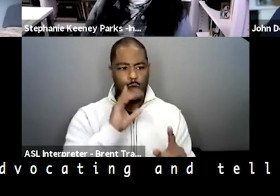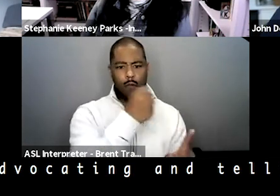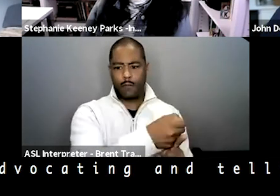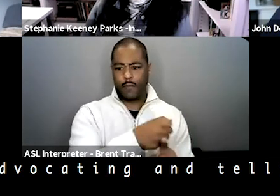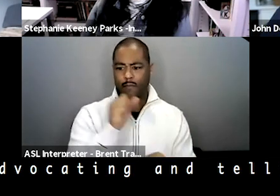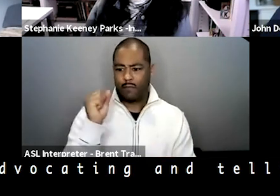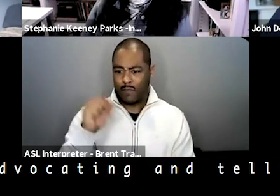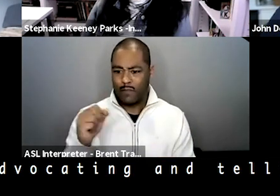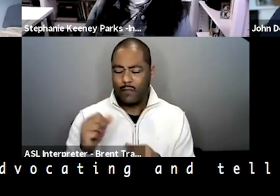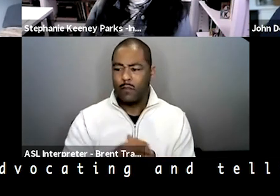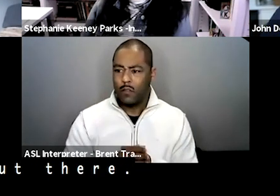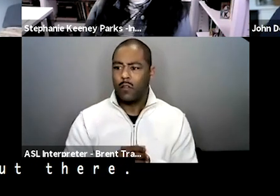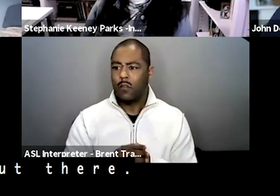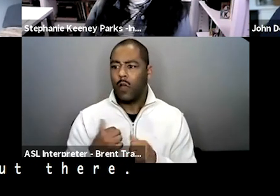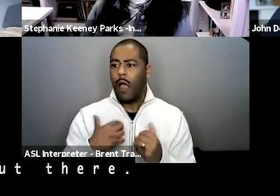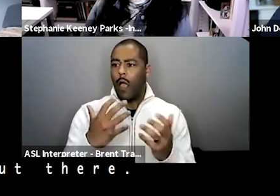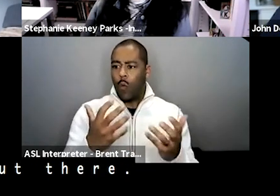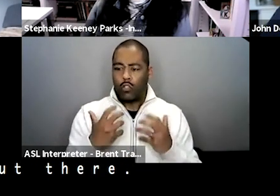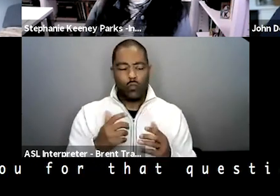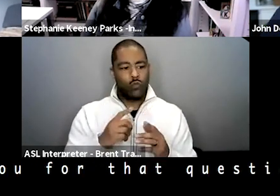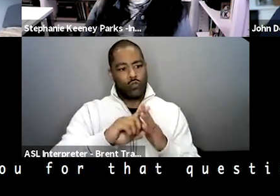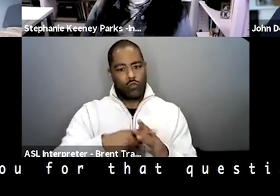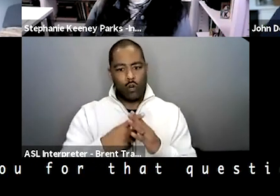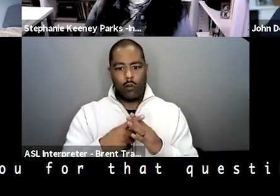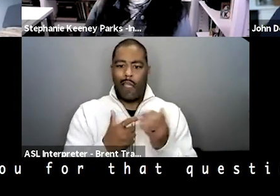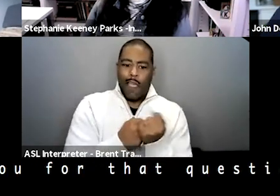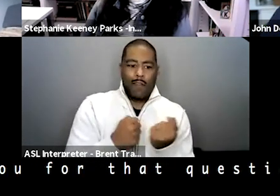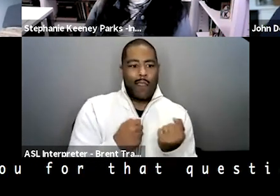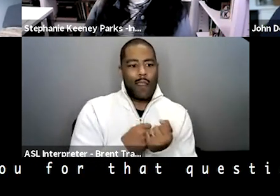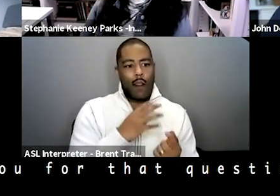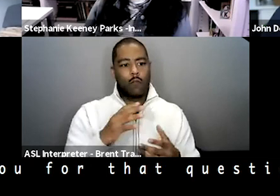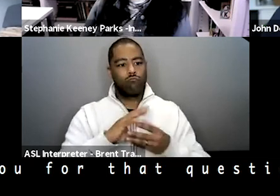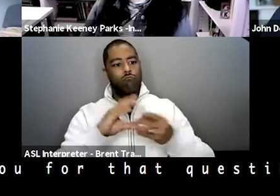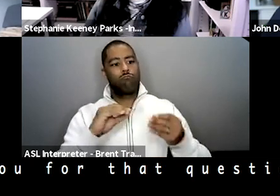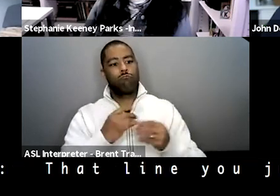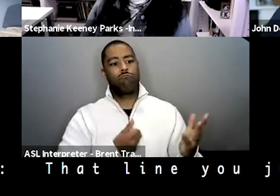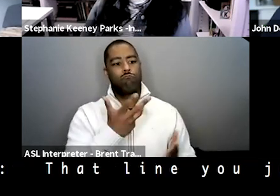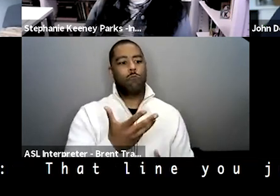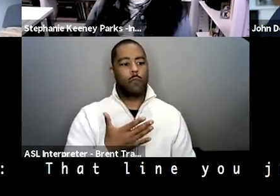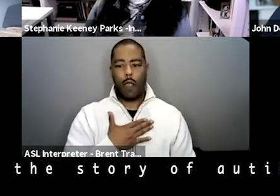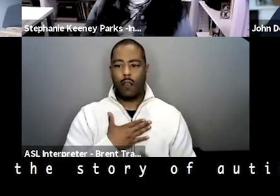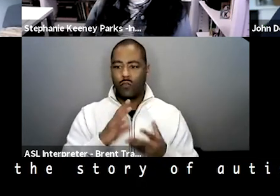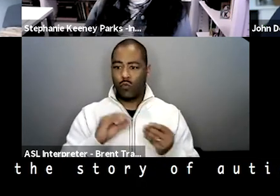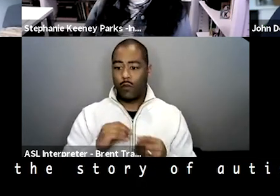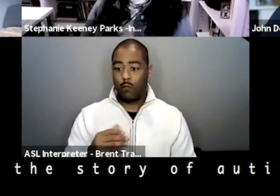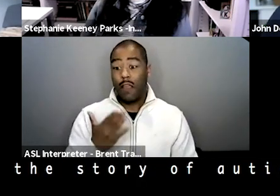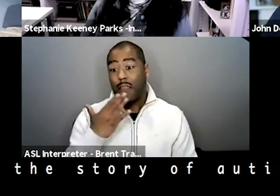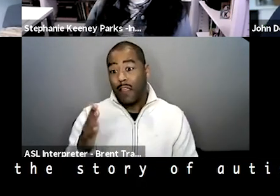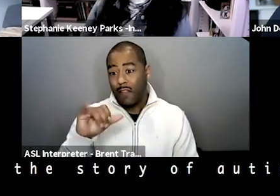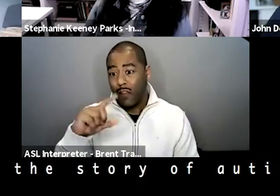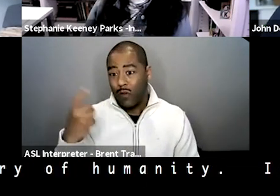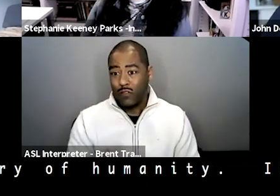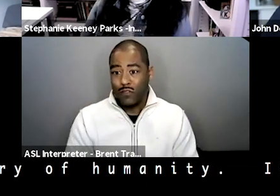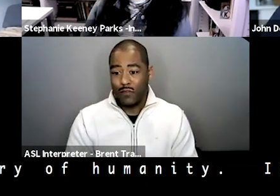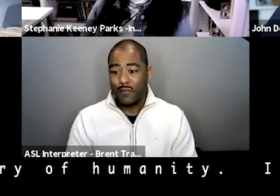making me want to start advocating and telling my story out there. And thank you for that question. Amy,